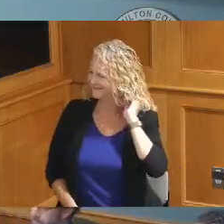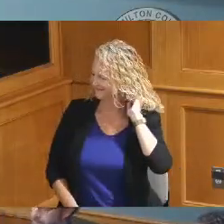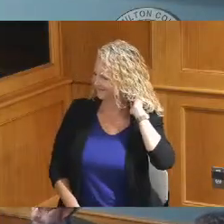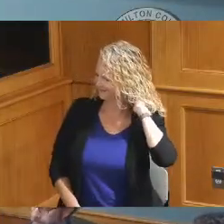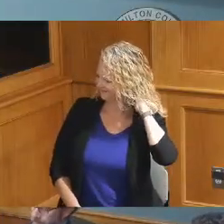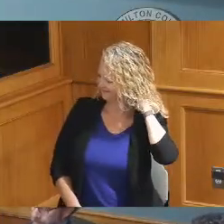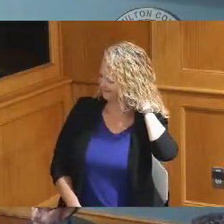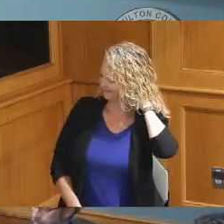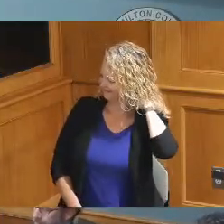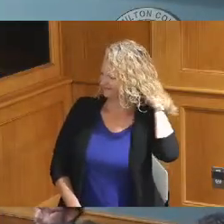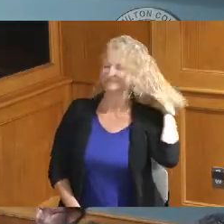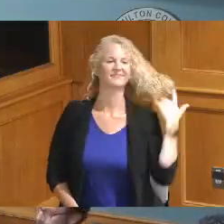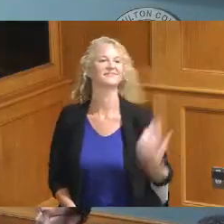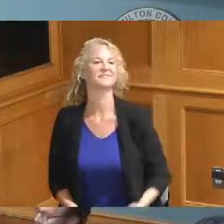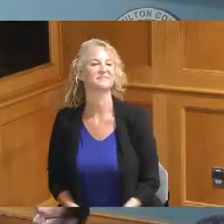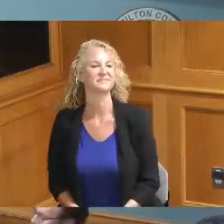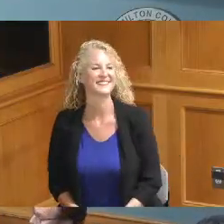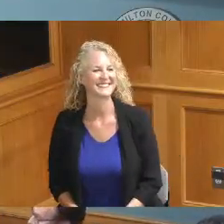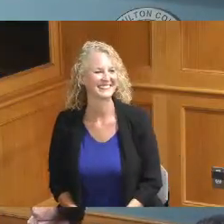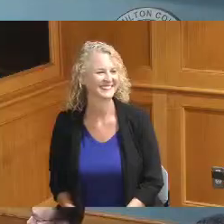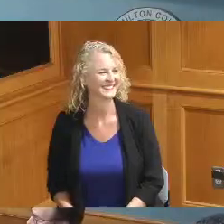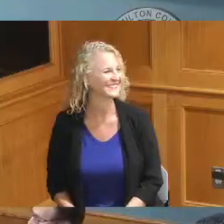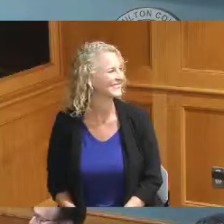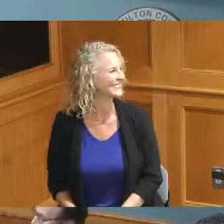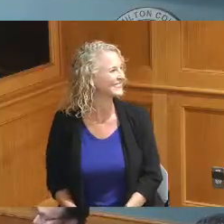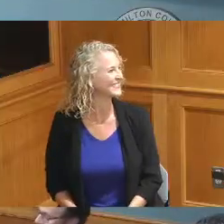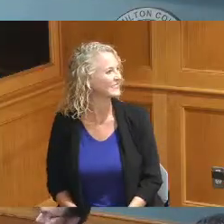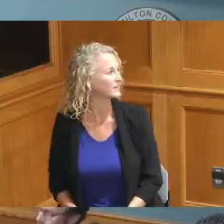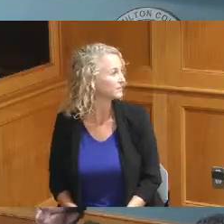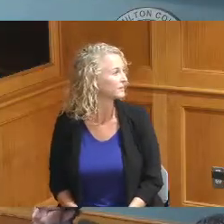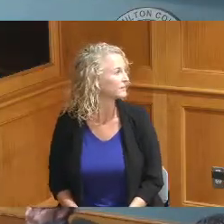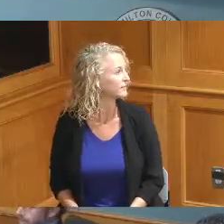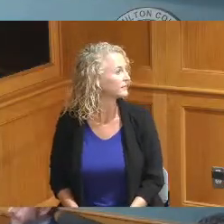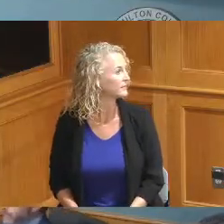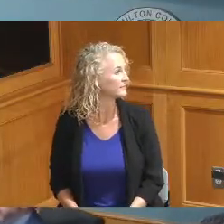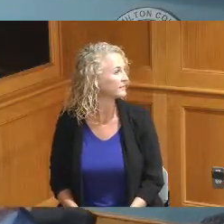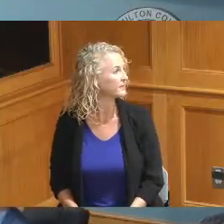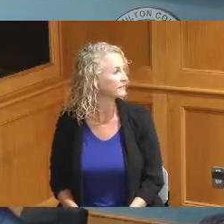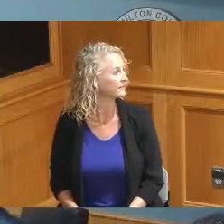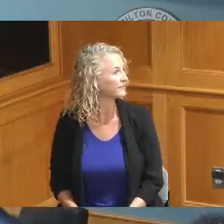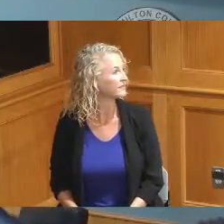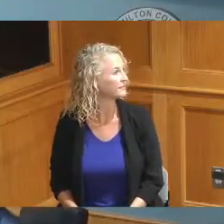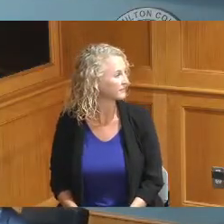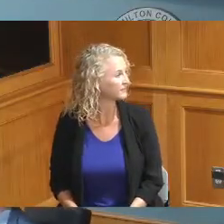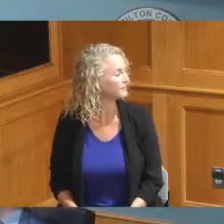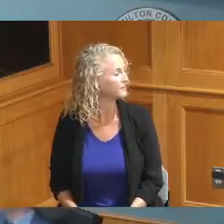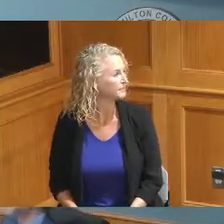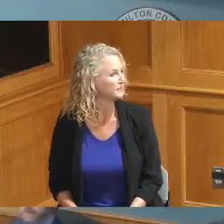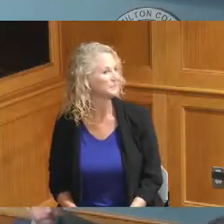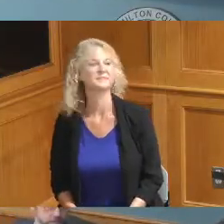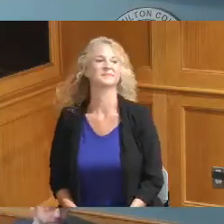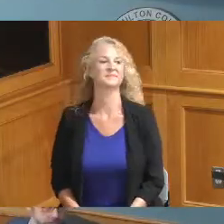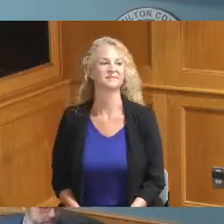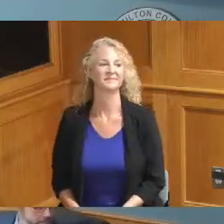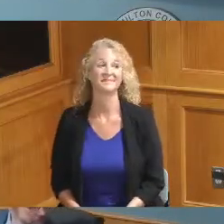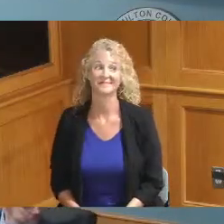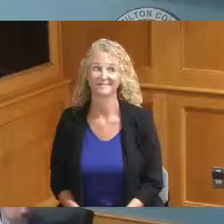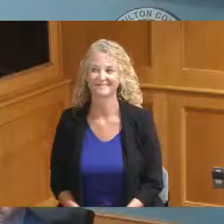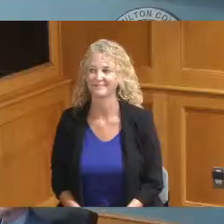Yeah. What do we do? We can stand and then they can come Behind us. Yeah. Yeah.